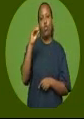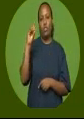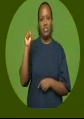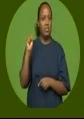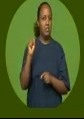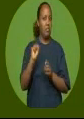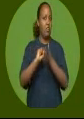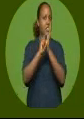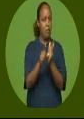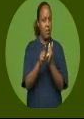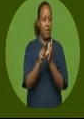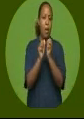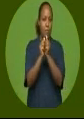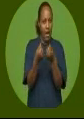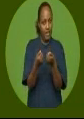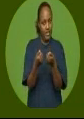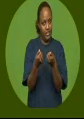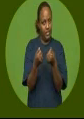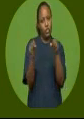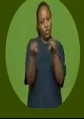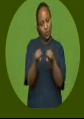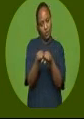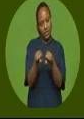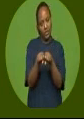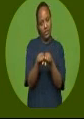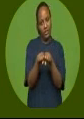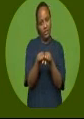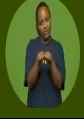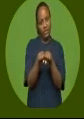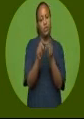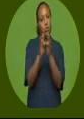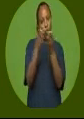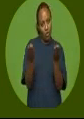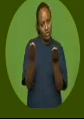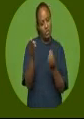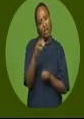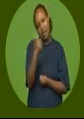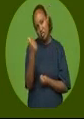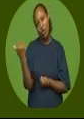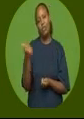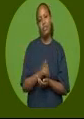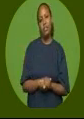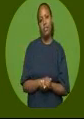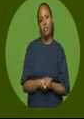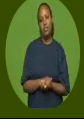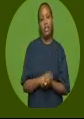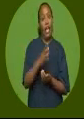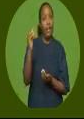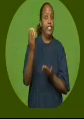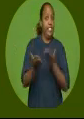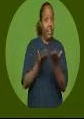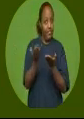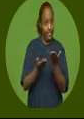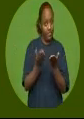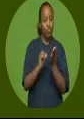For example, bread, shoes, books, and so on. And